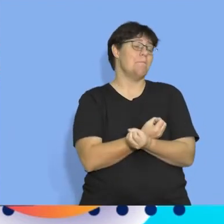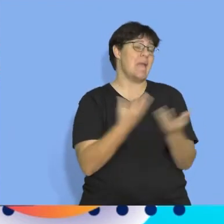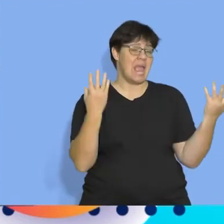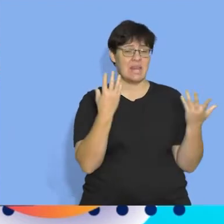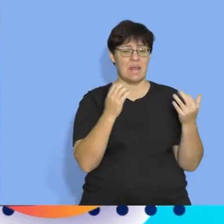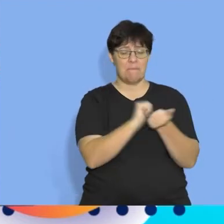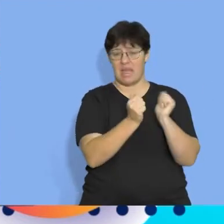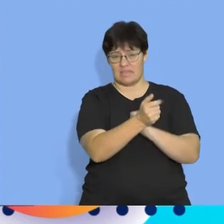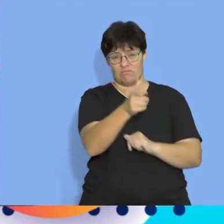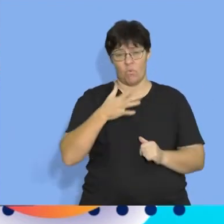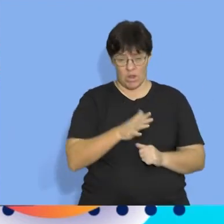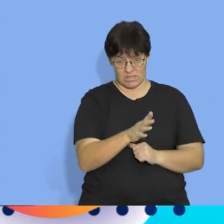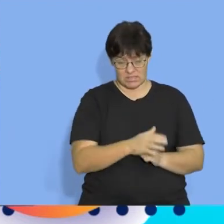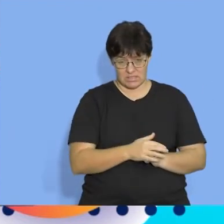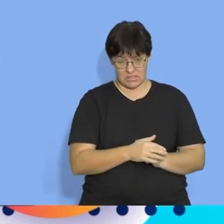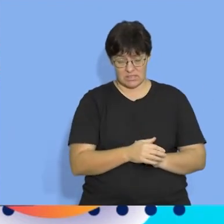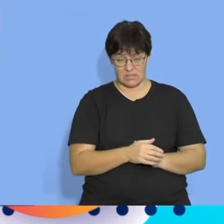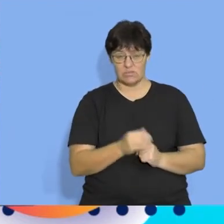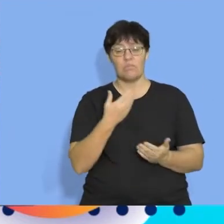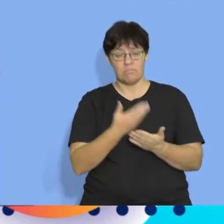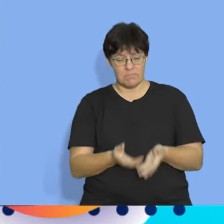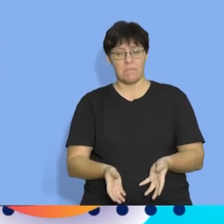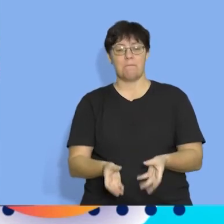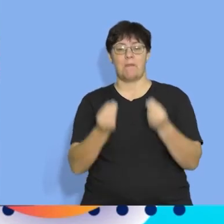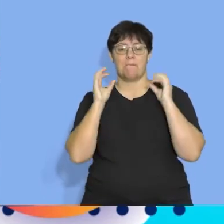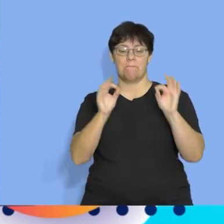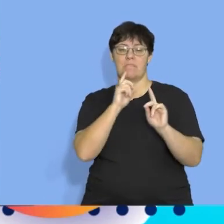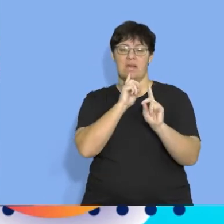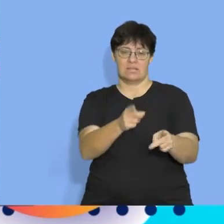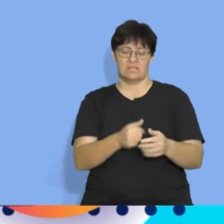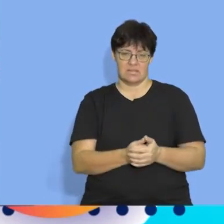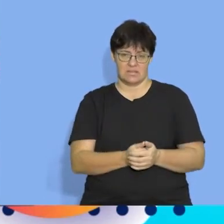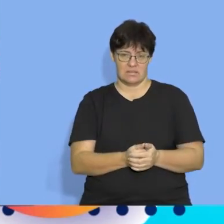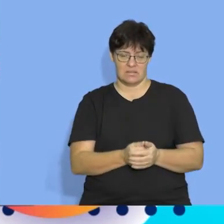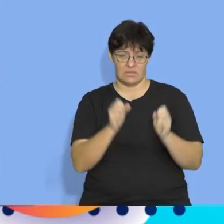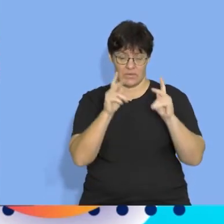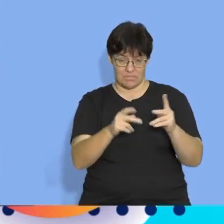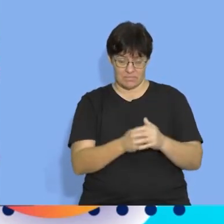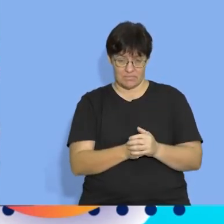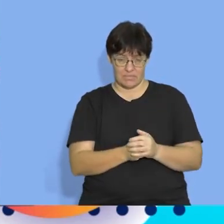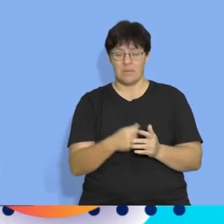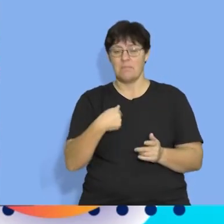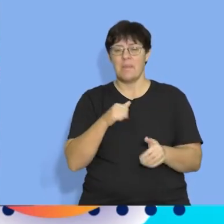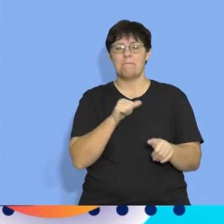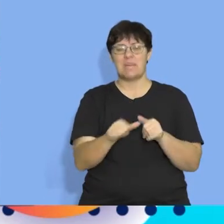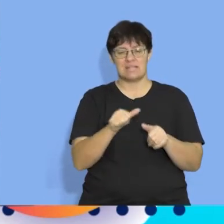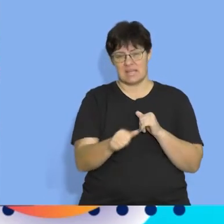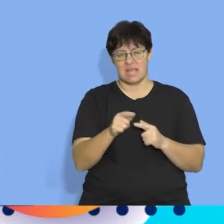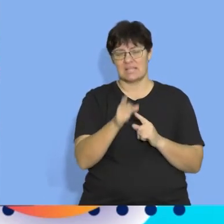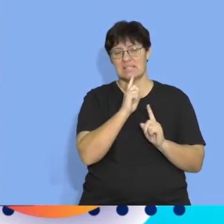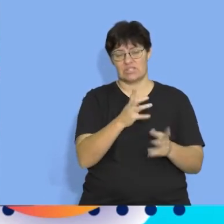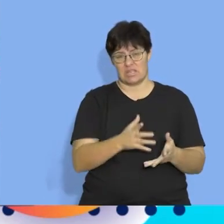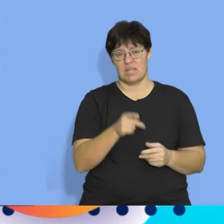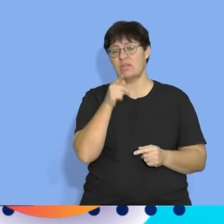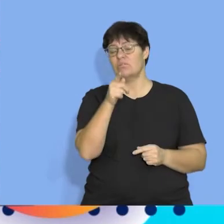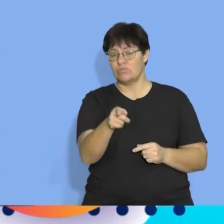math steps as you need to get to the right answer, okay? As a